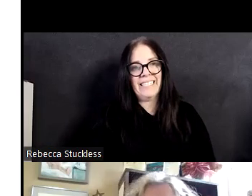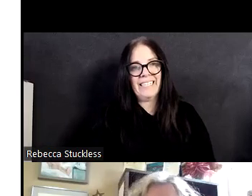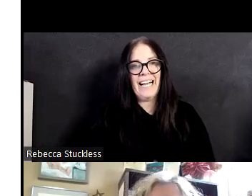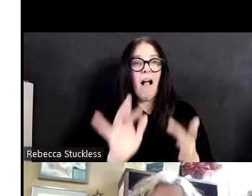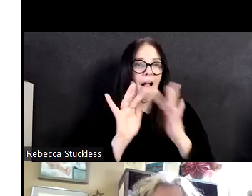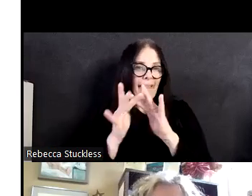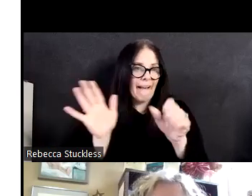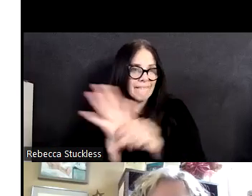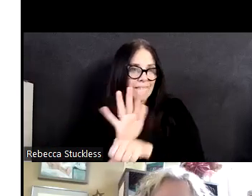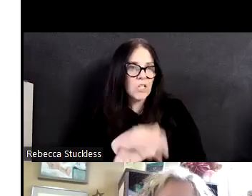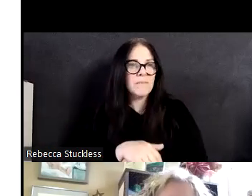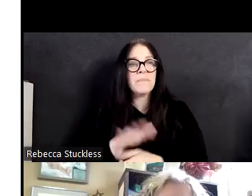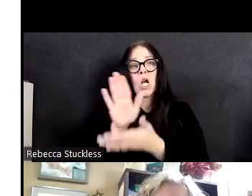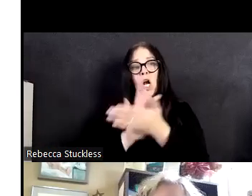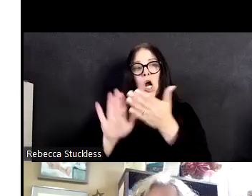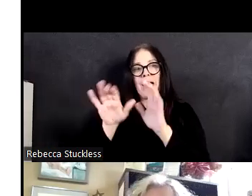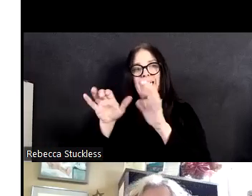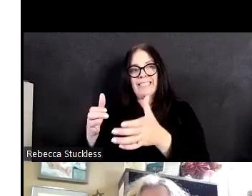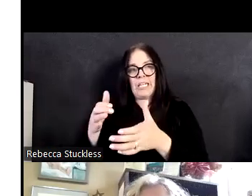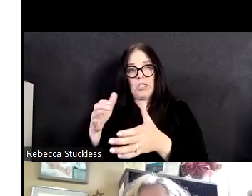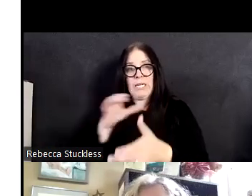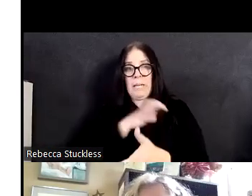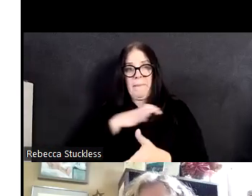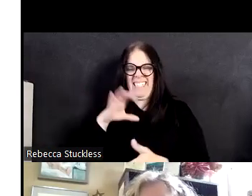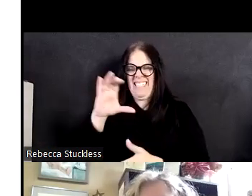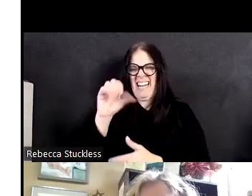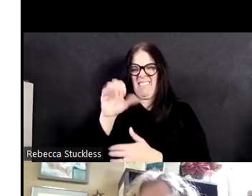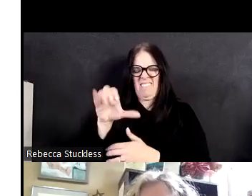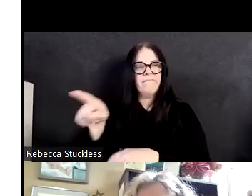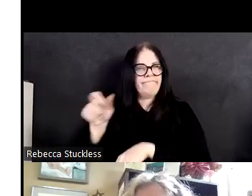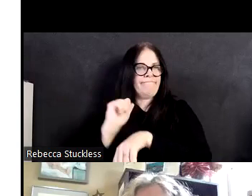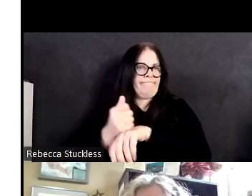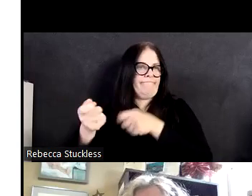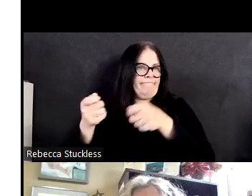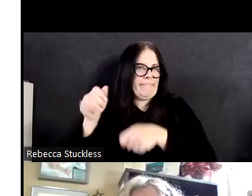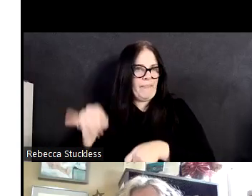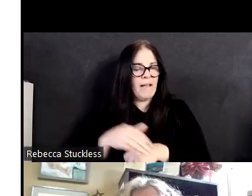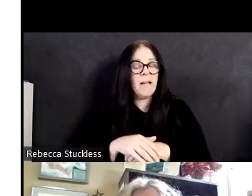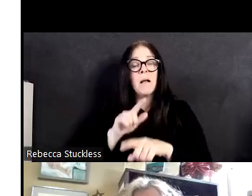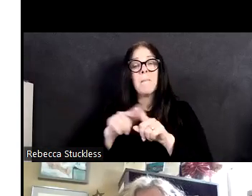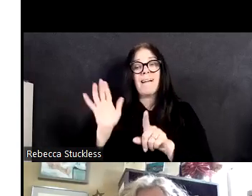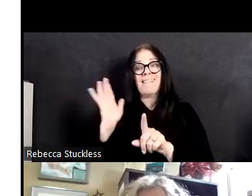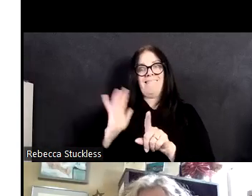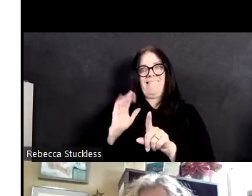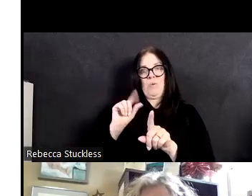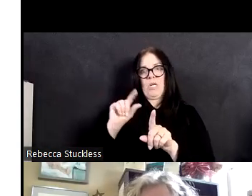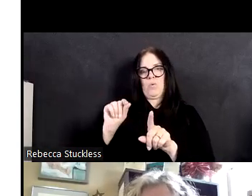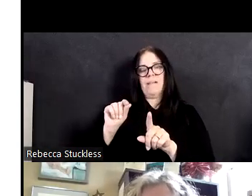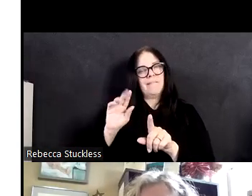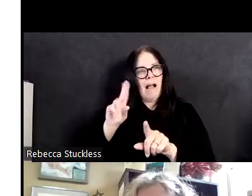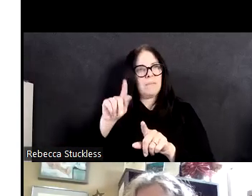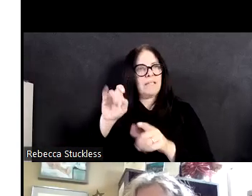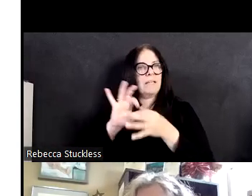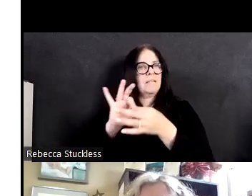administered by the College Sector Committee. But it was updated in 2020 to correspond with the new Federal Skills for Success framework,